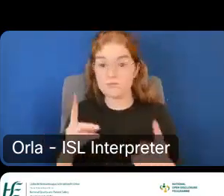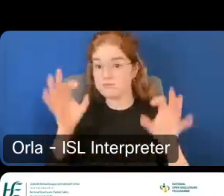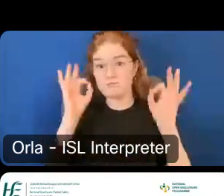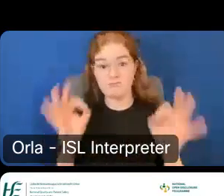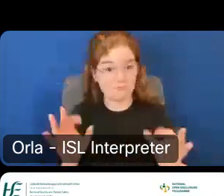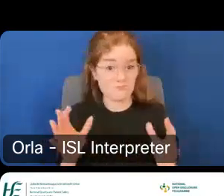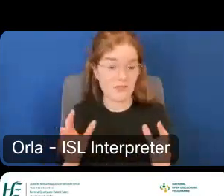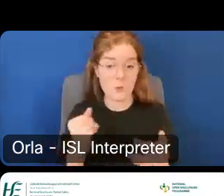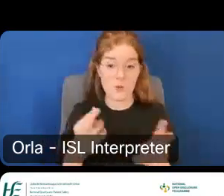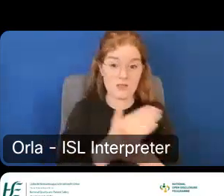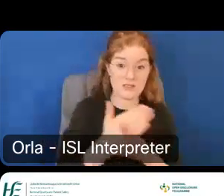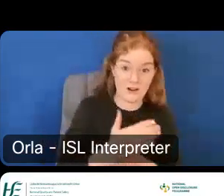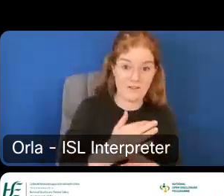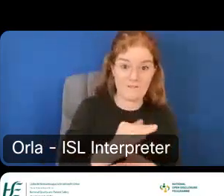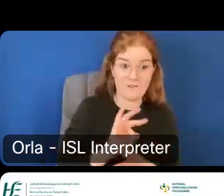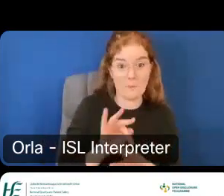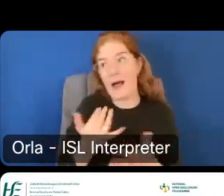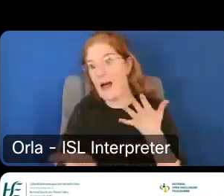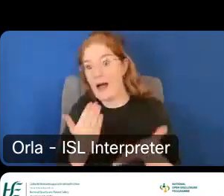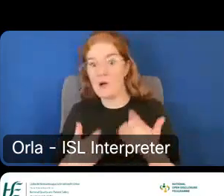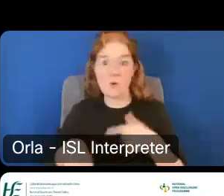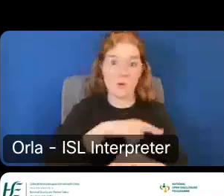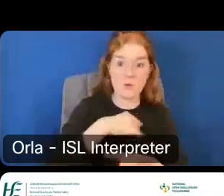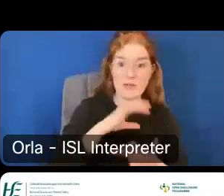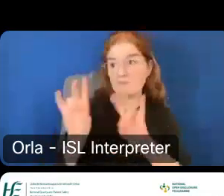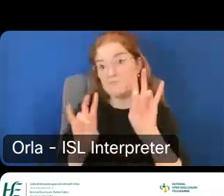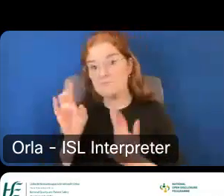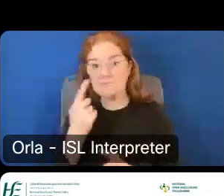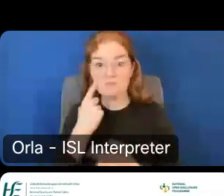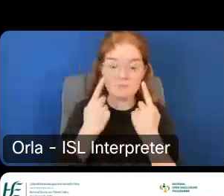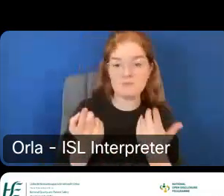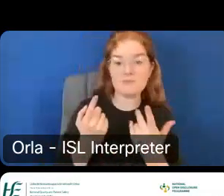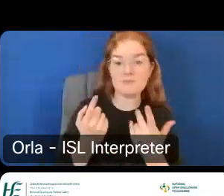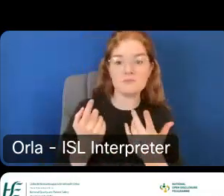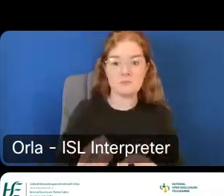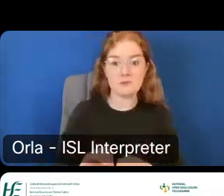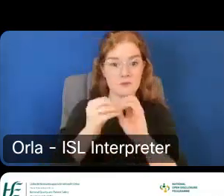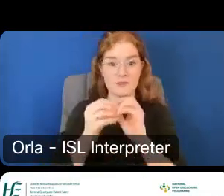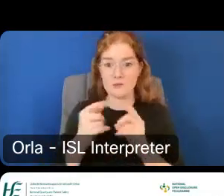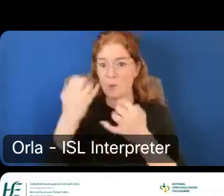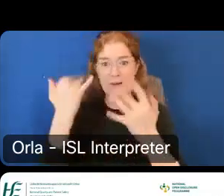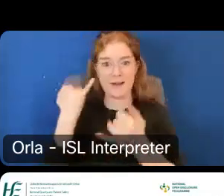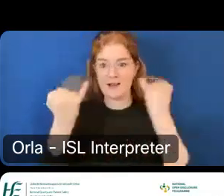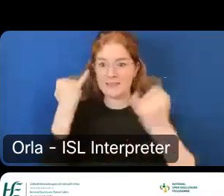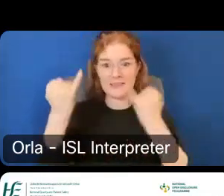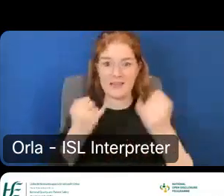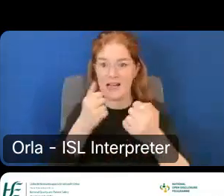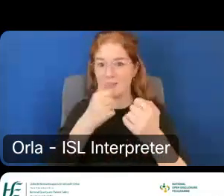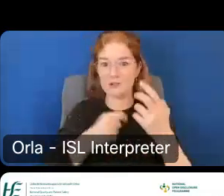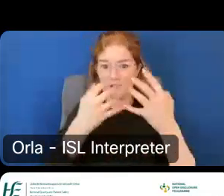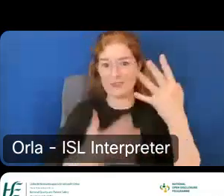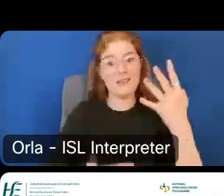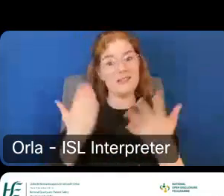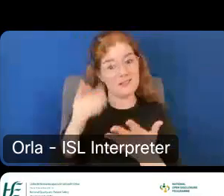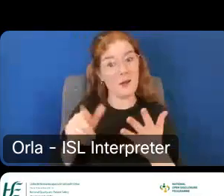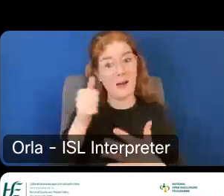that when we start from how might we question, that we came up with so many. Now some of them were off the wall ideas,